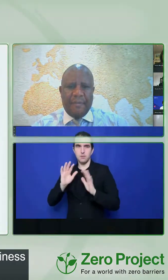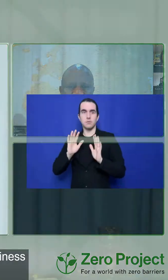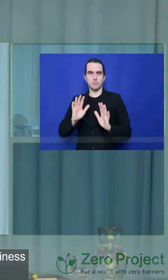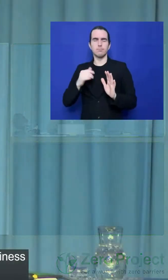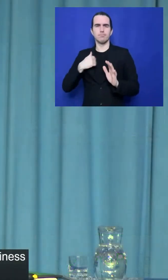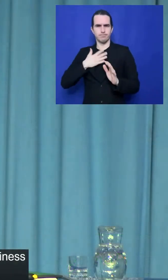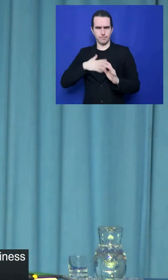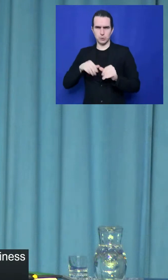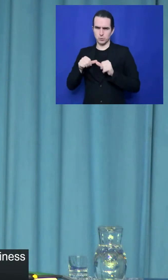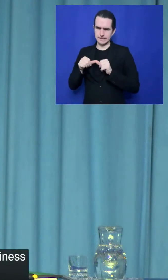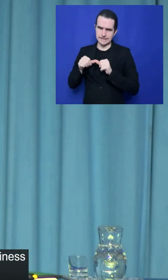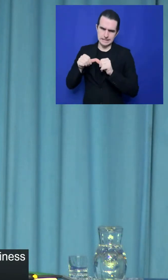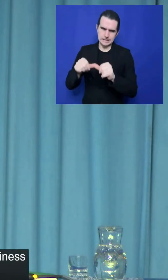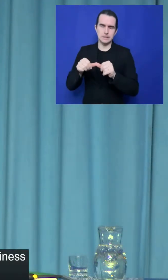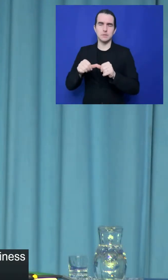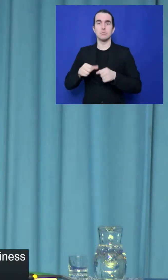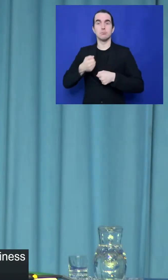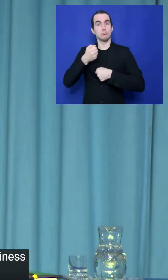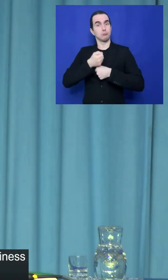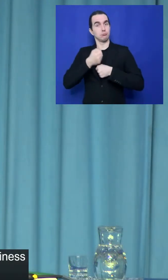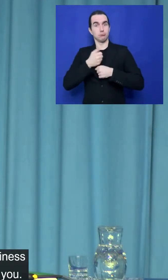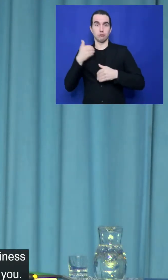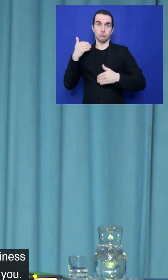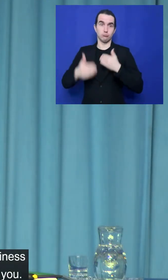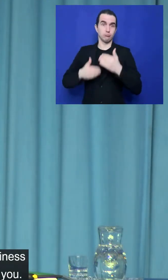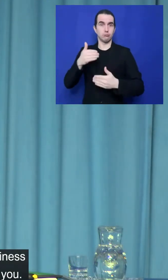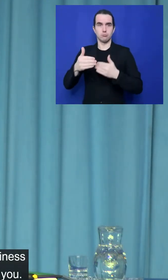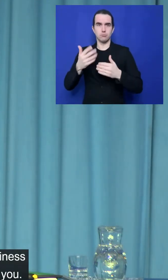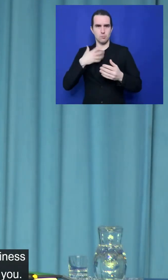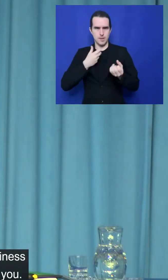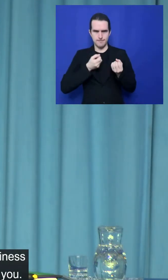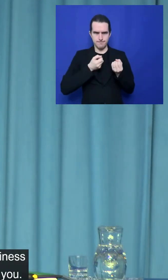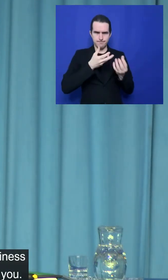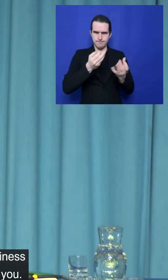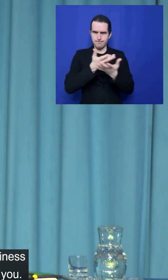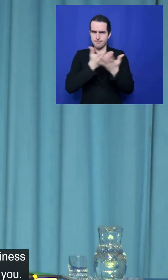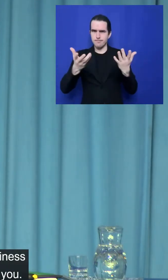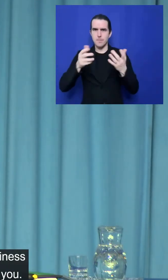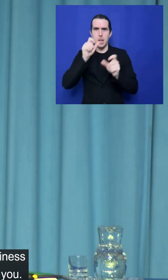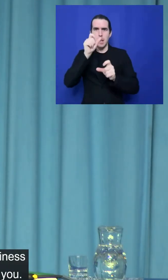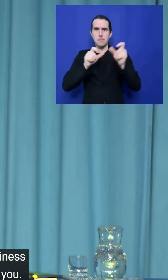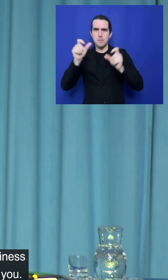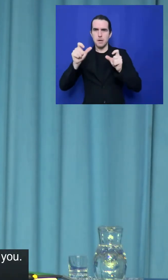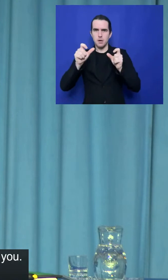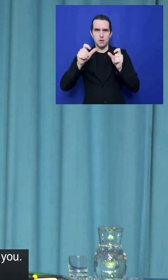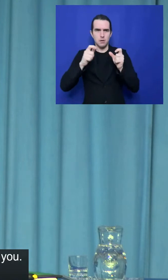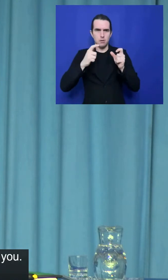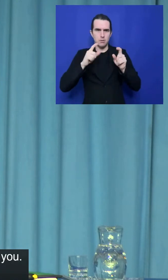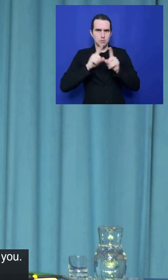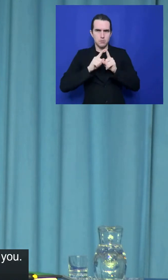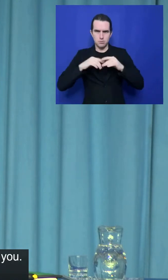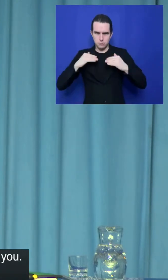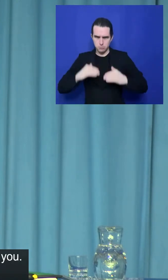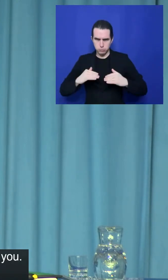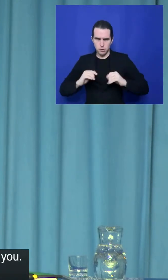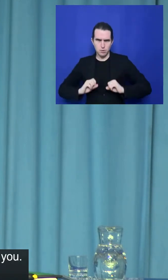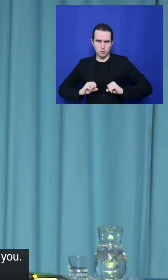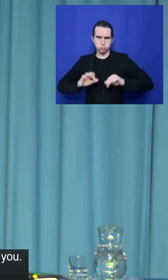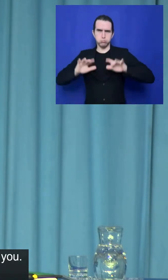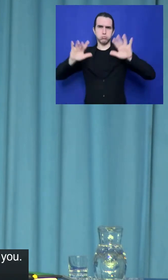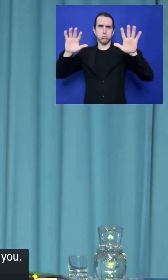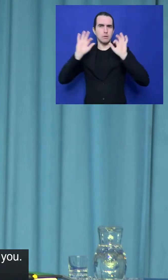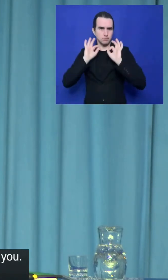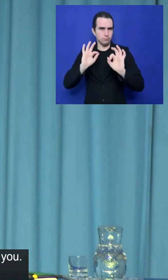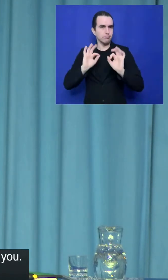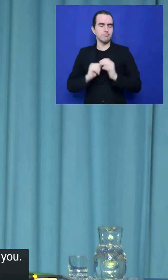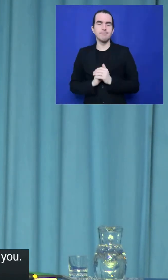Great. Thank you very much indeed, Peter. And I will hand us back over to Jürgen, please, who will introduce us and